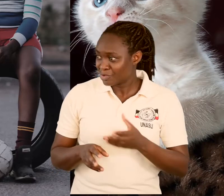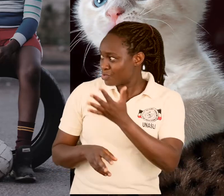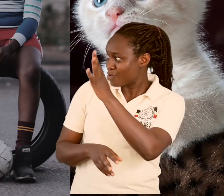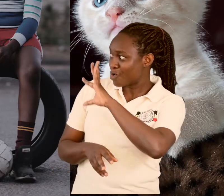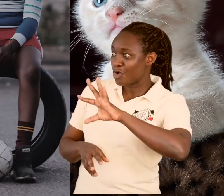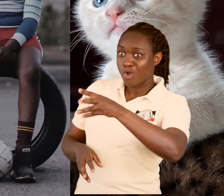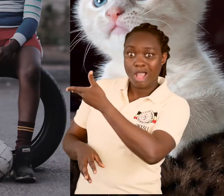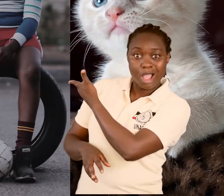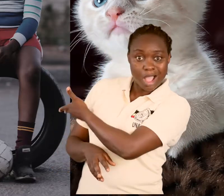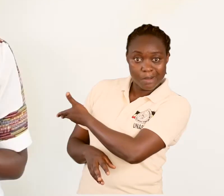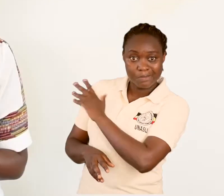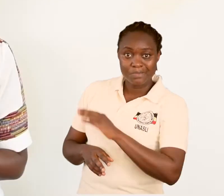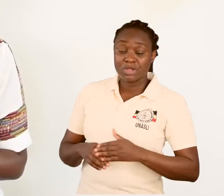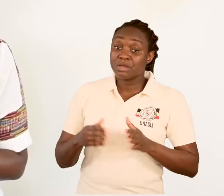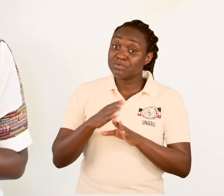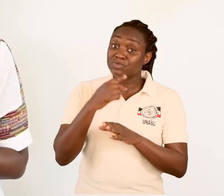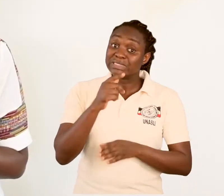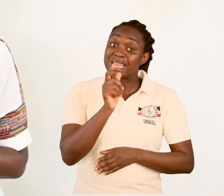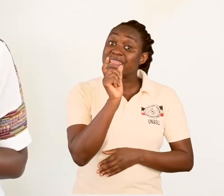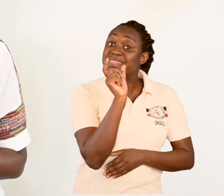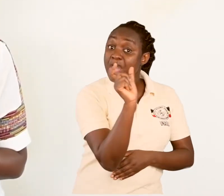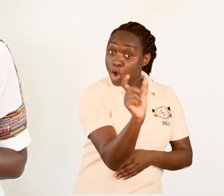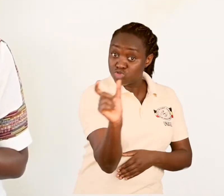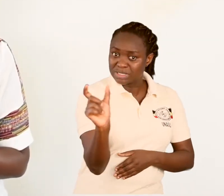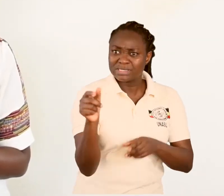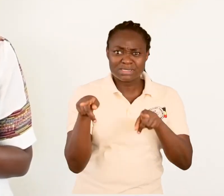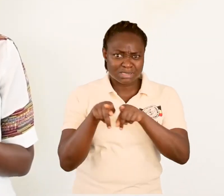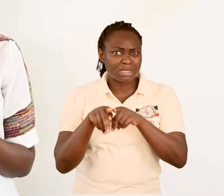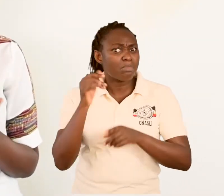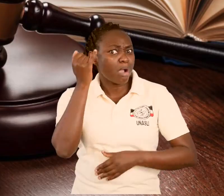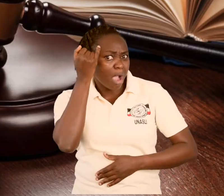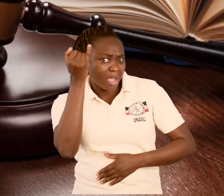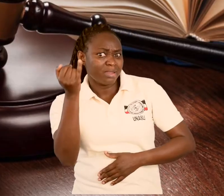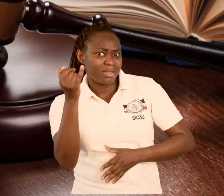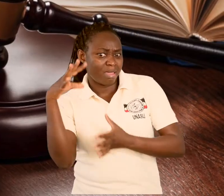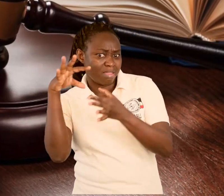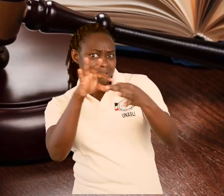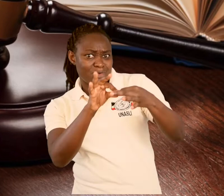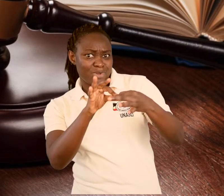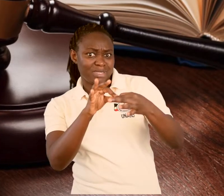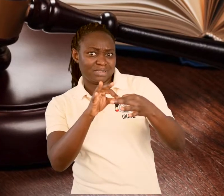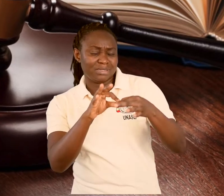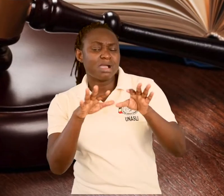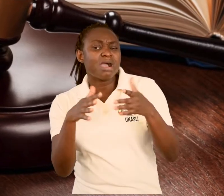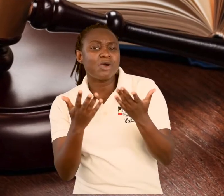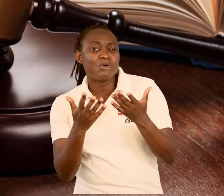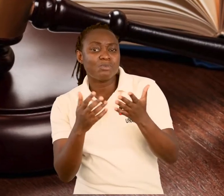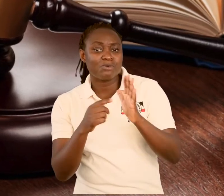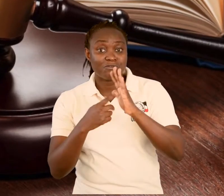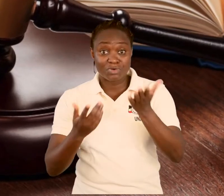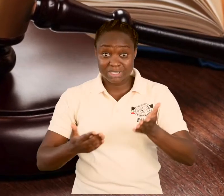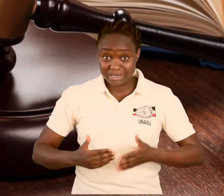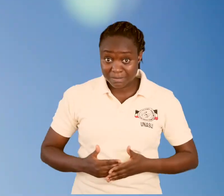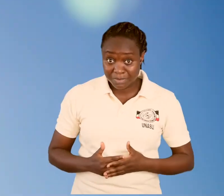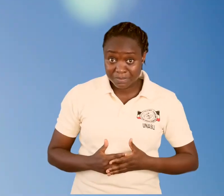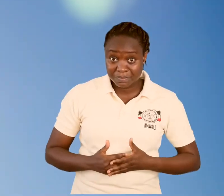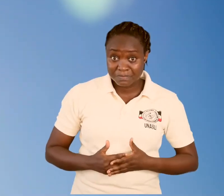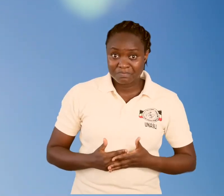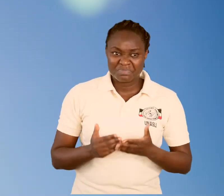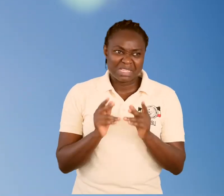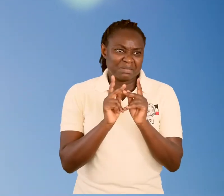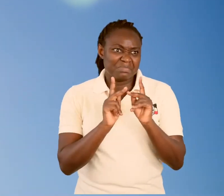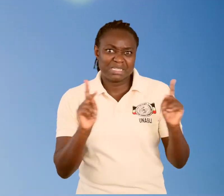that nouns can also be ideas. Ideas such as justice,